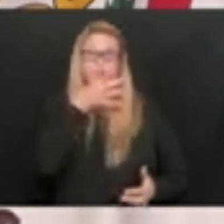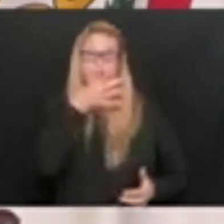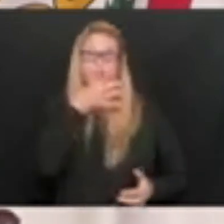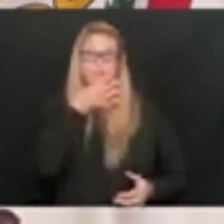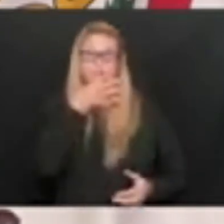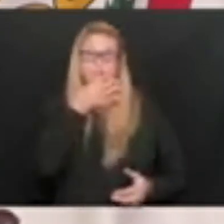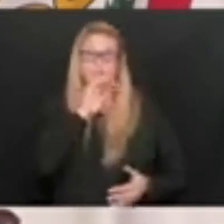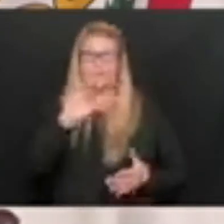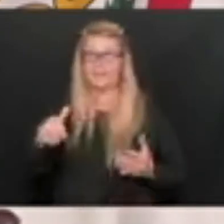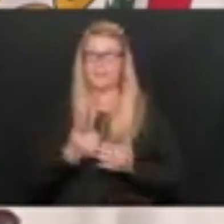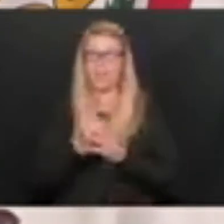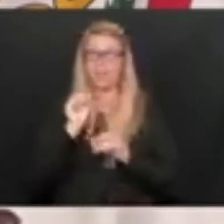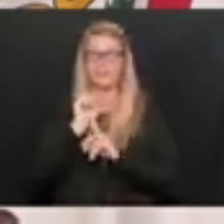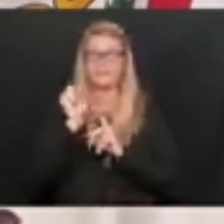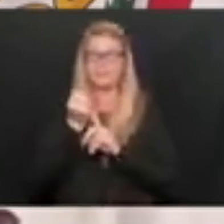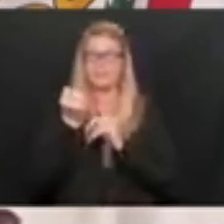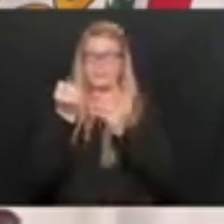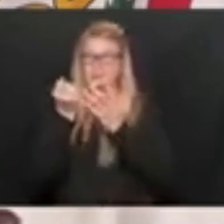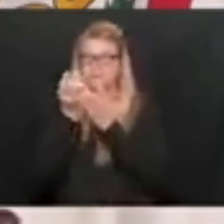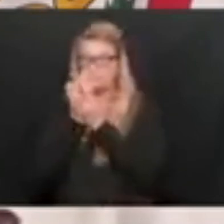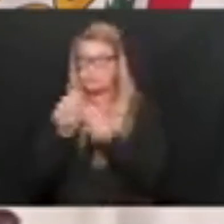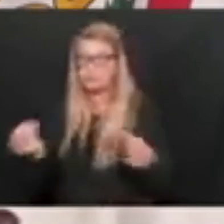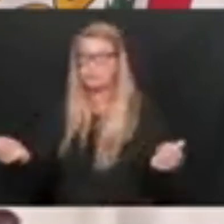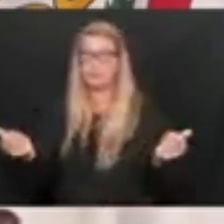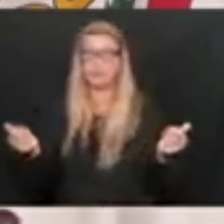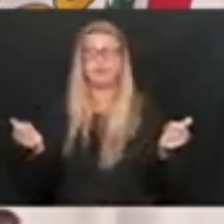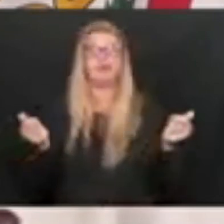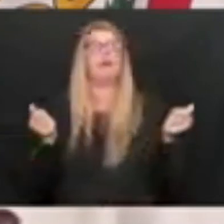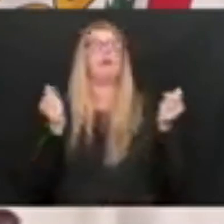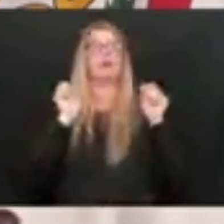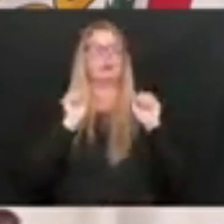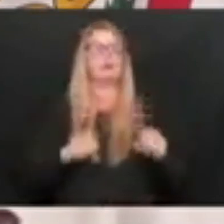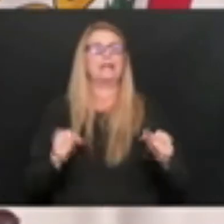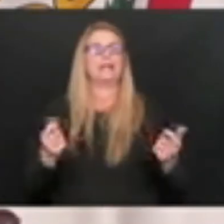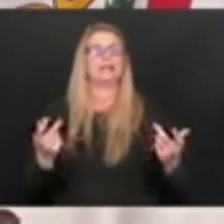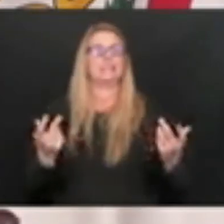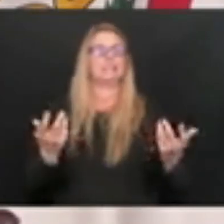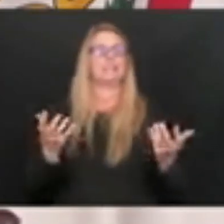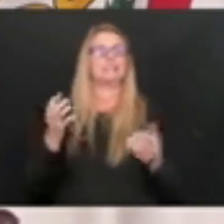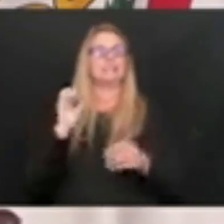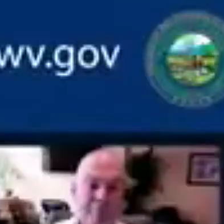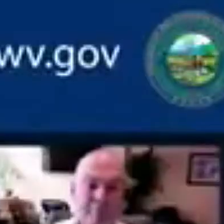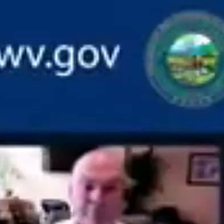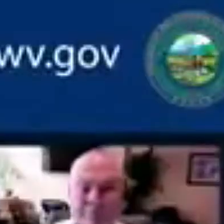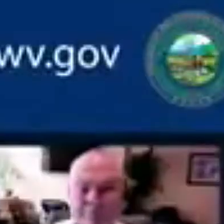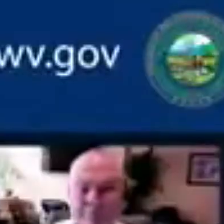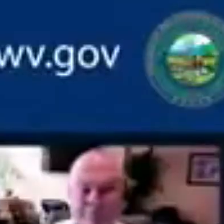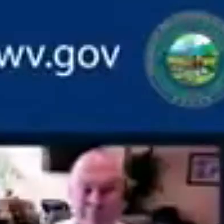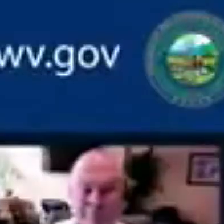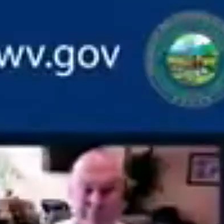all the circumstances align and the stars align to where we can get everybody on the same page.